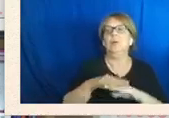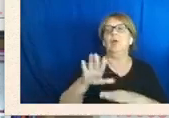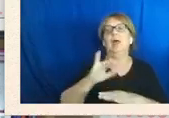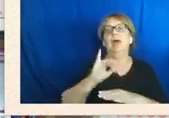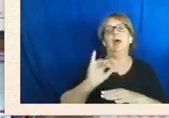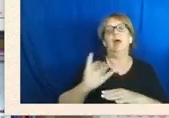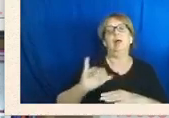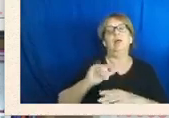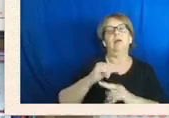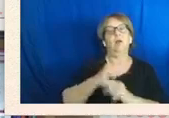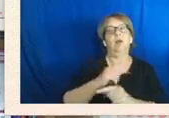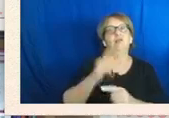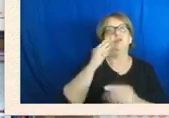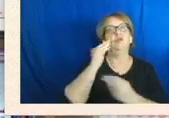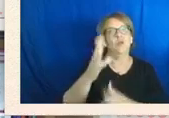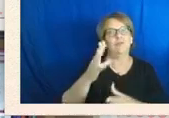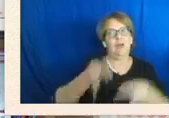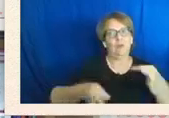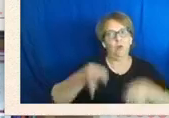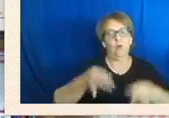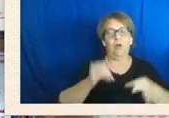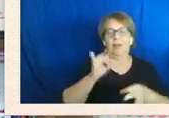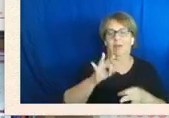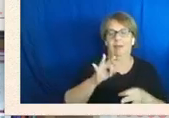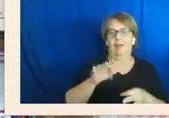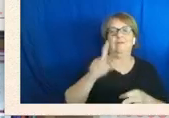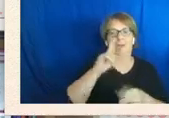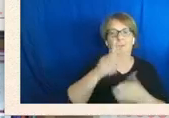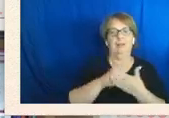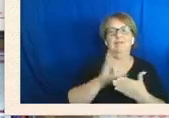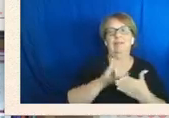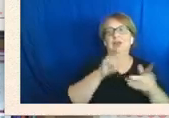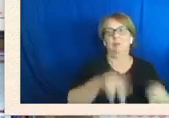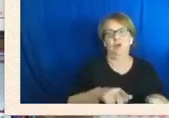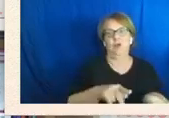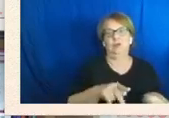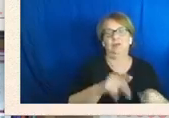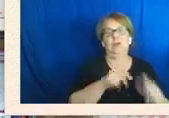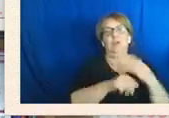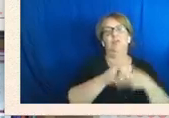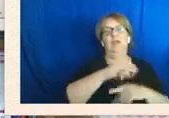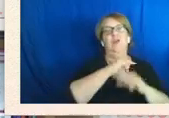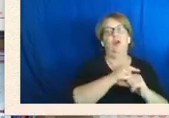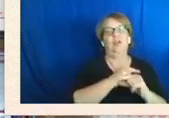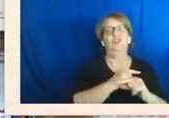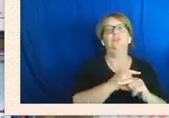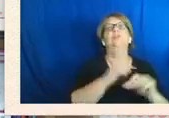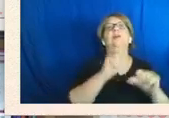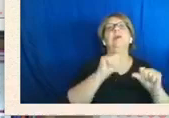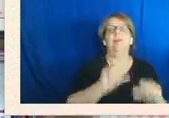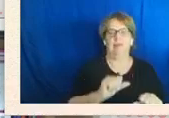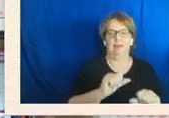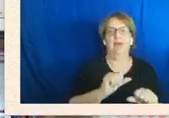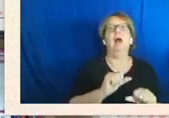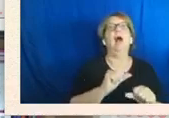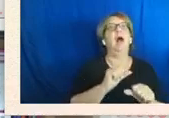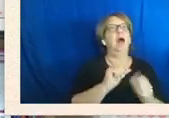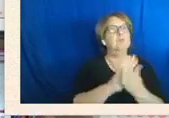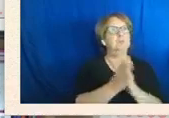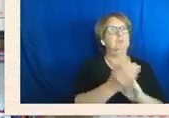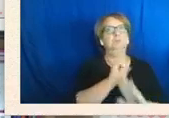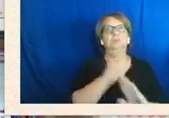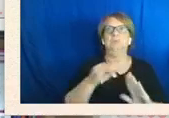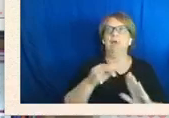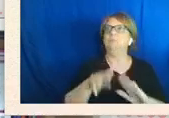to notify the court if the guardian believes that a person under guardianship can regain capacity or if one or more rights